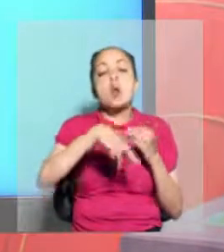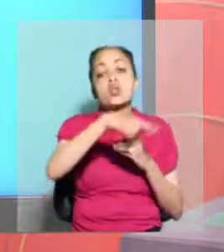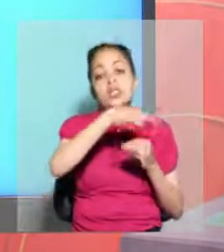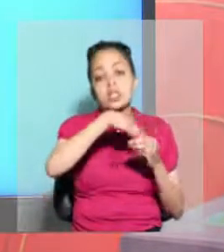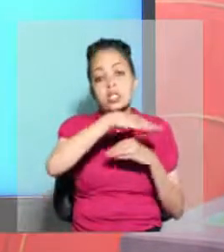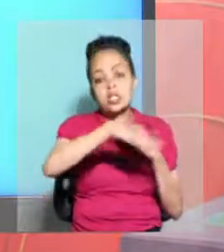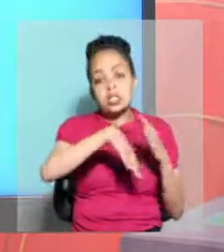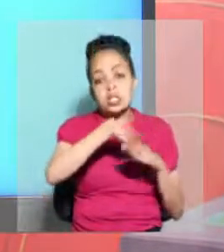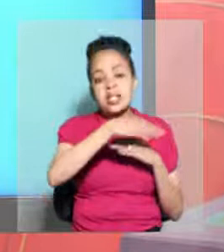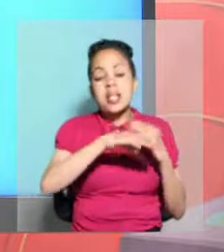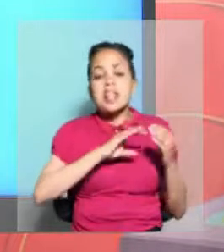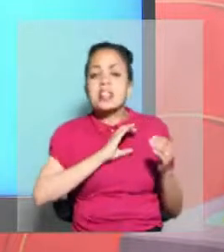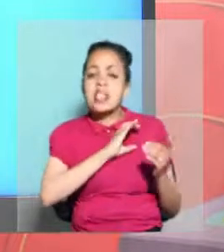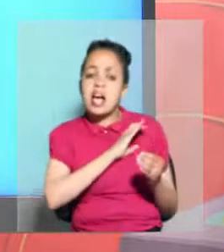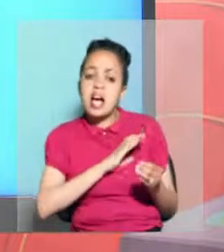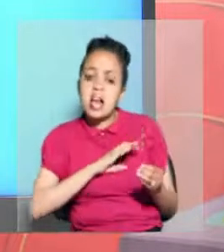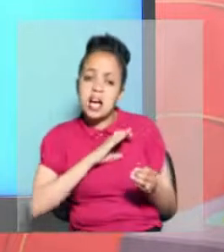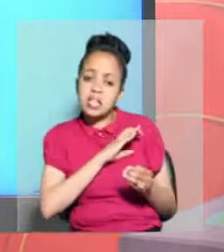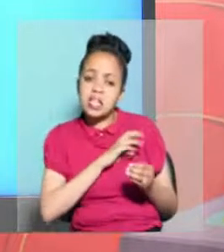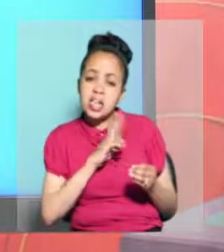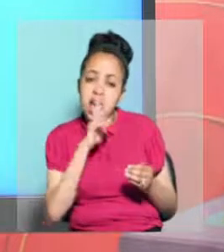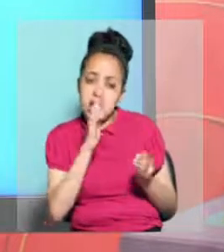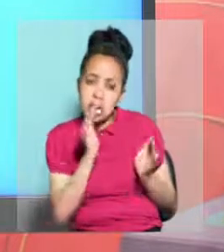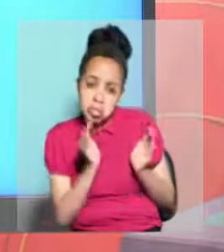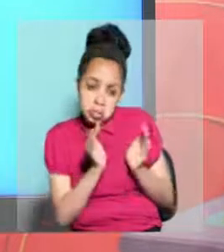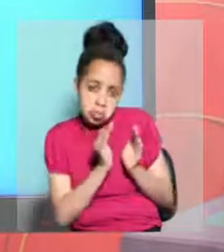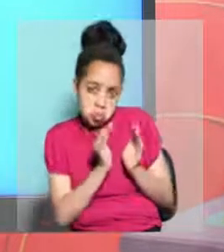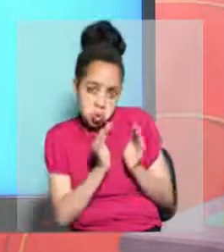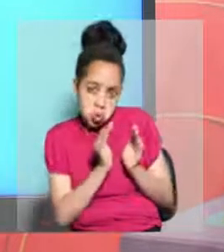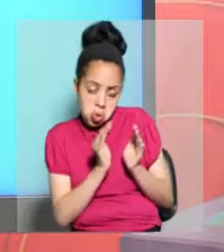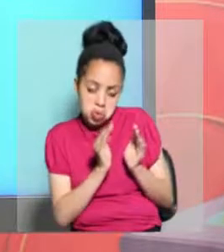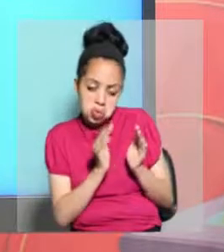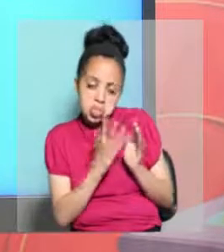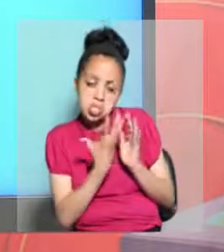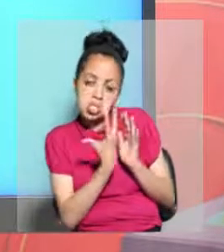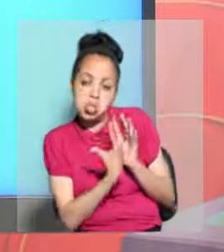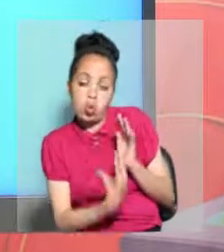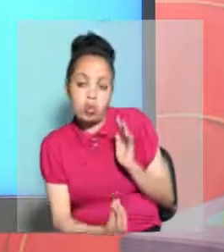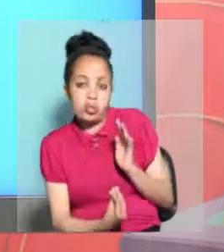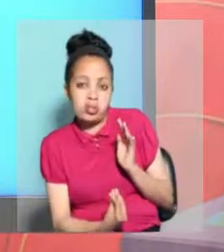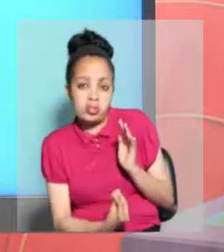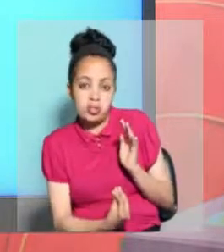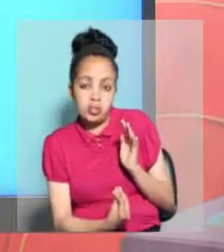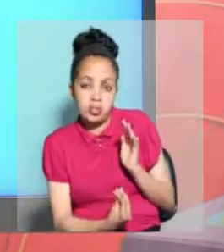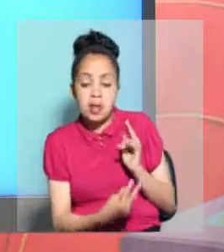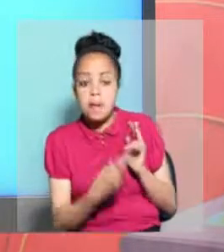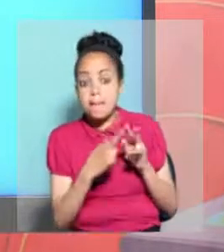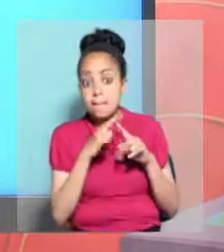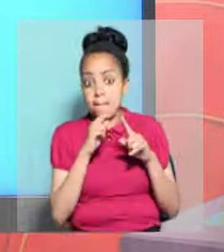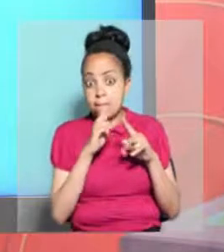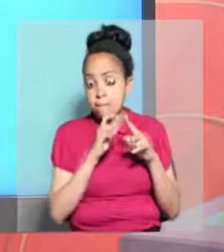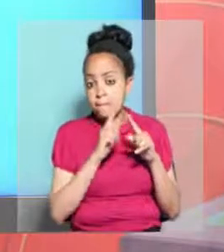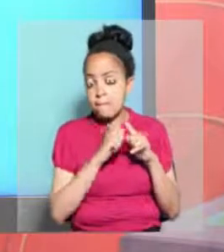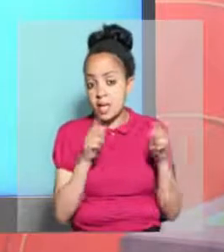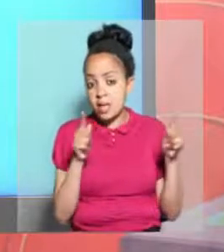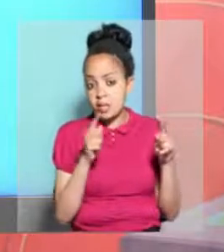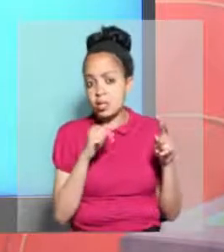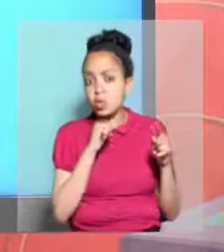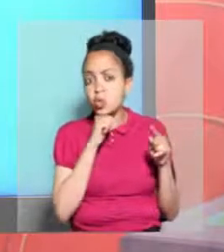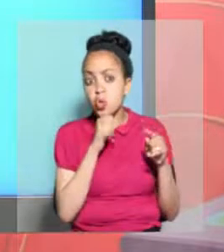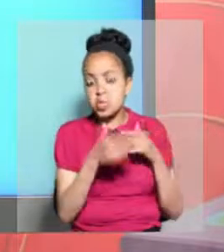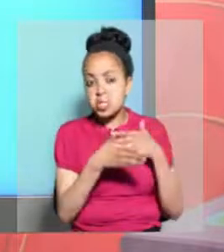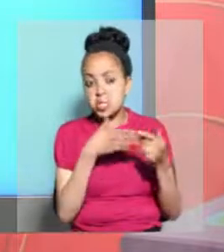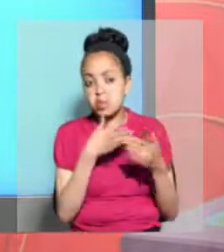because the character of recessive R small is not expressed. But here, we cannot